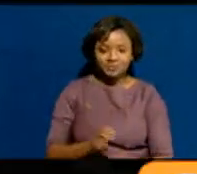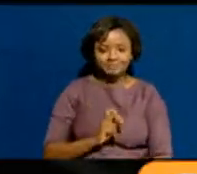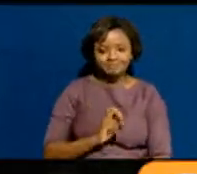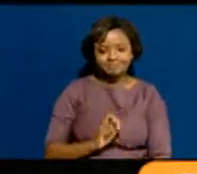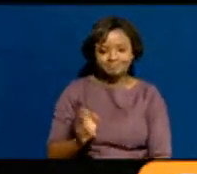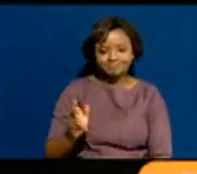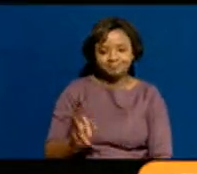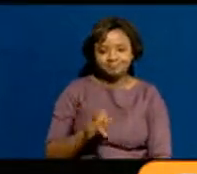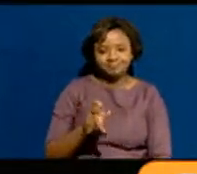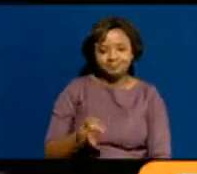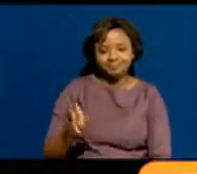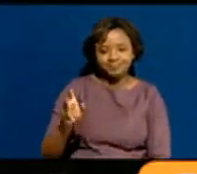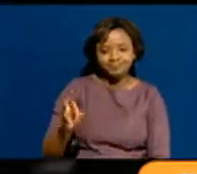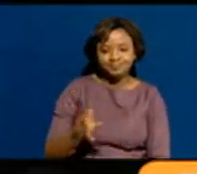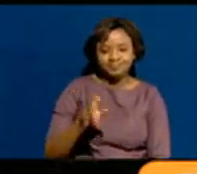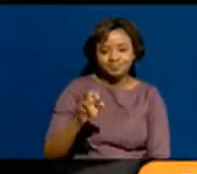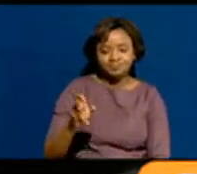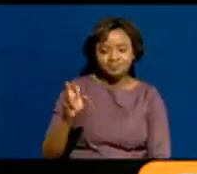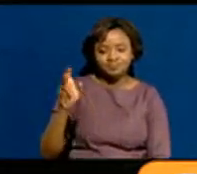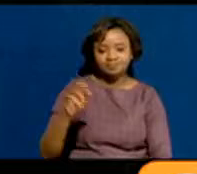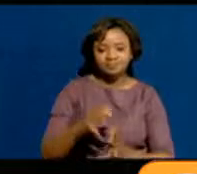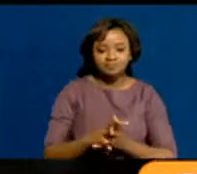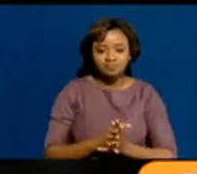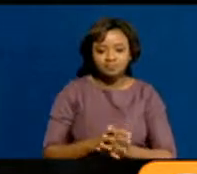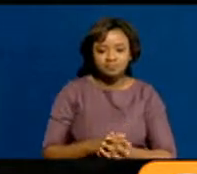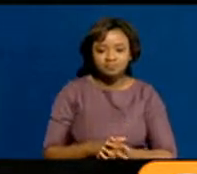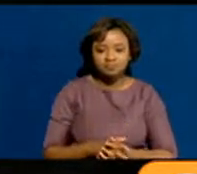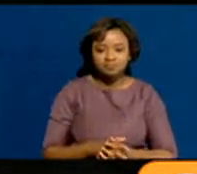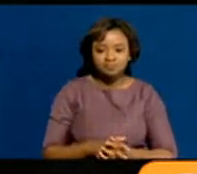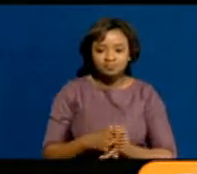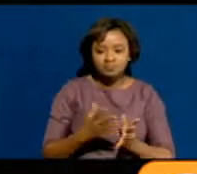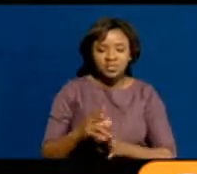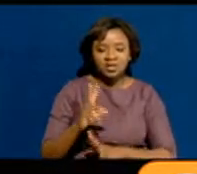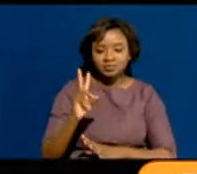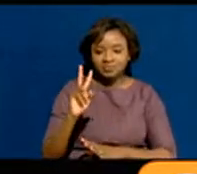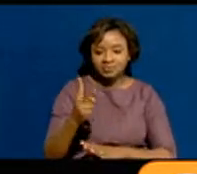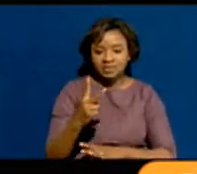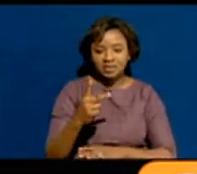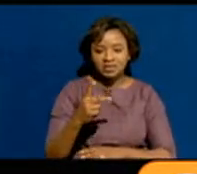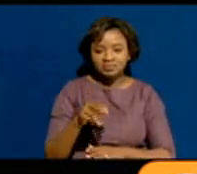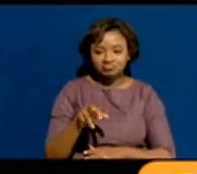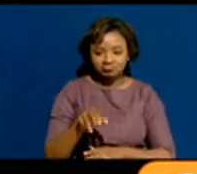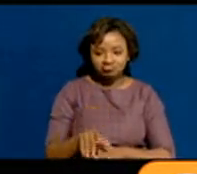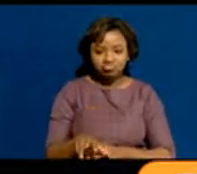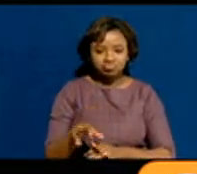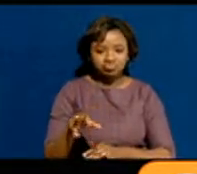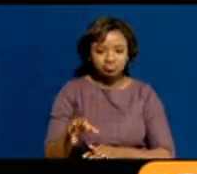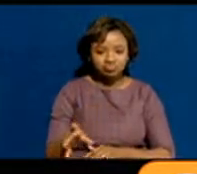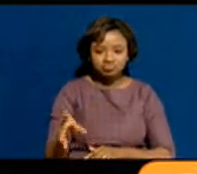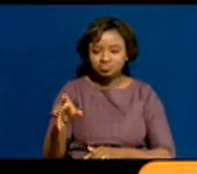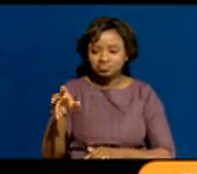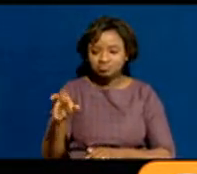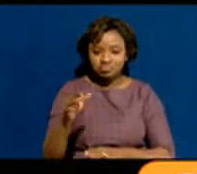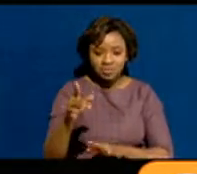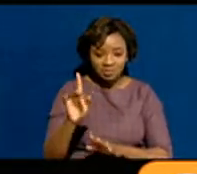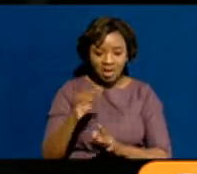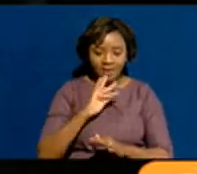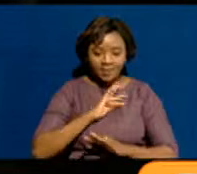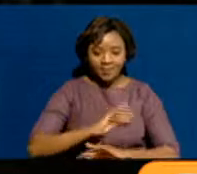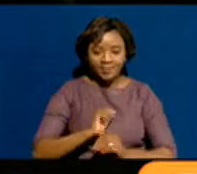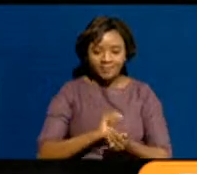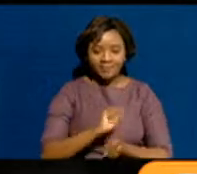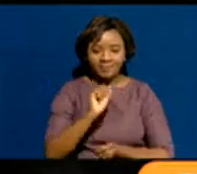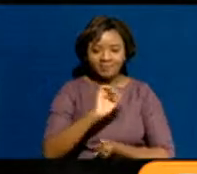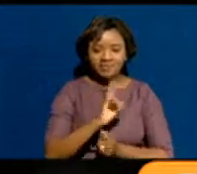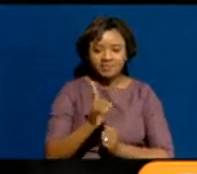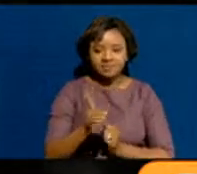step. Where? You okay? The second phase of this thrilling trek comes after the 15-minute break.